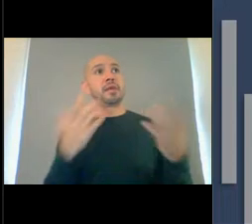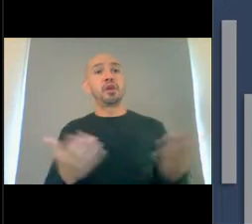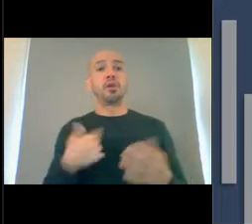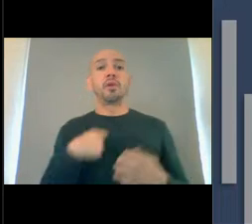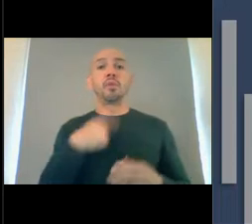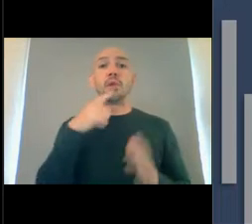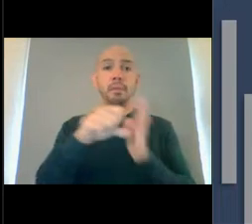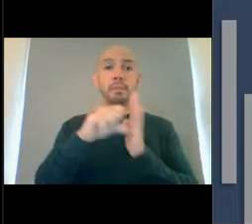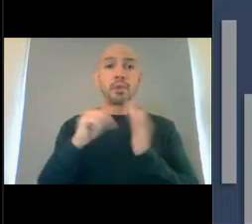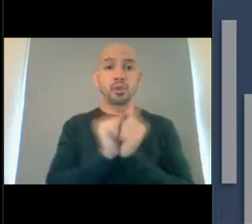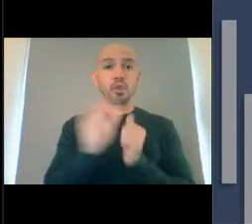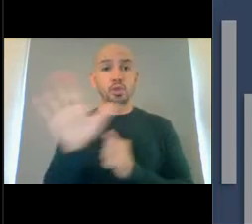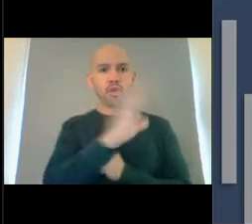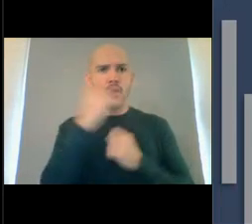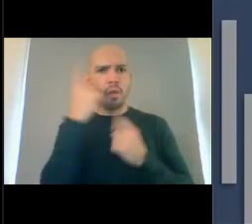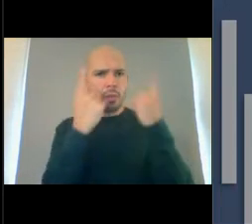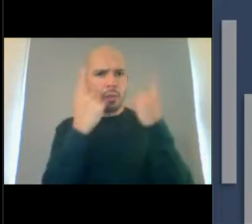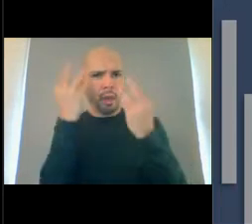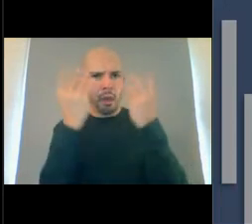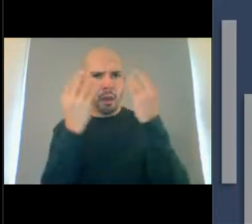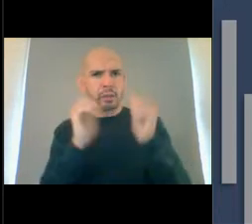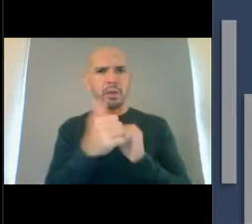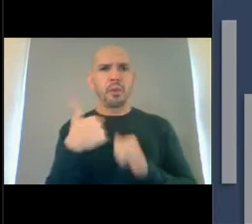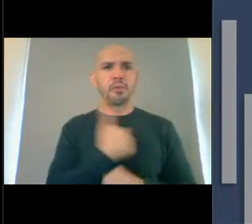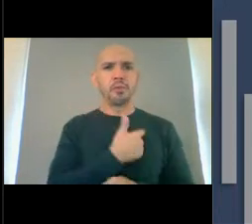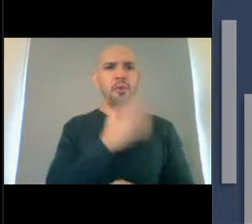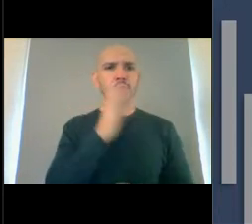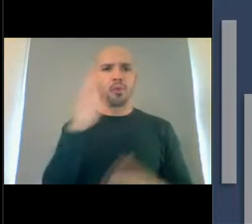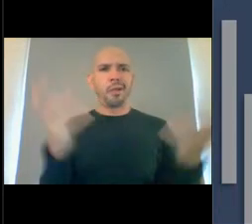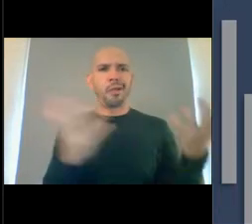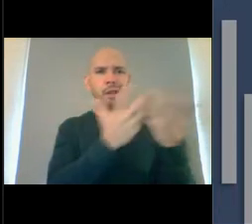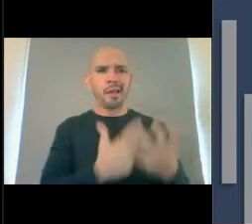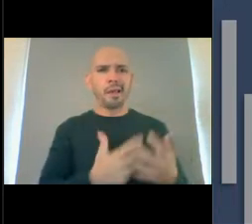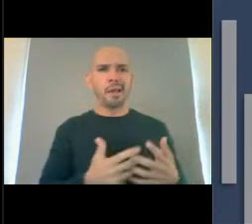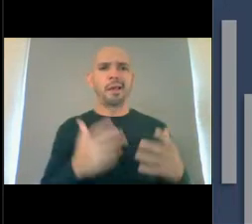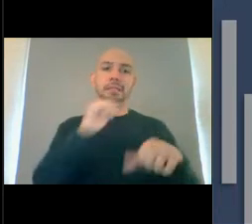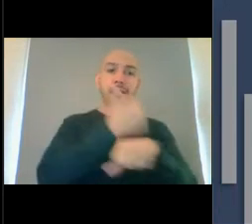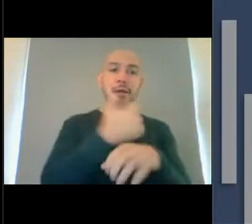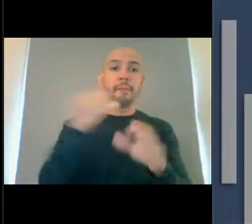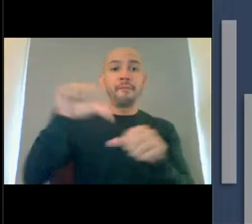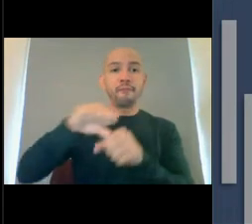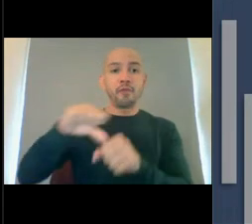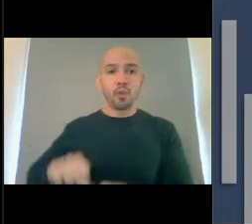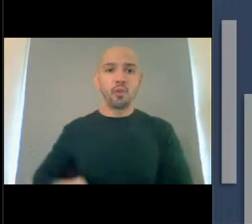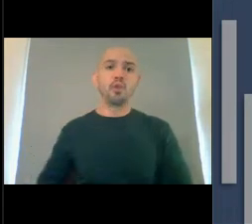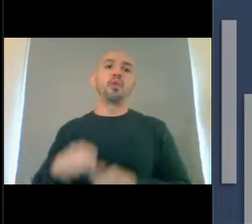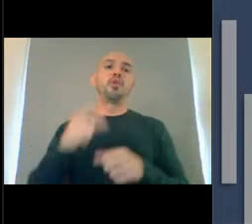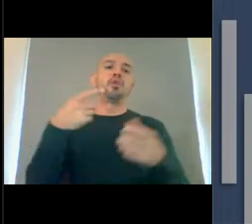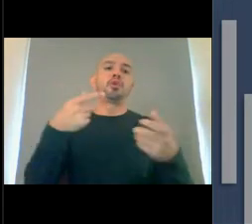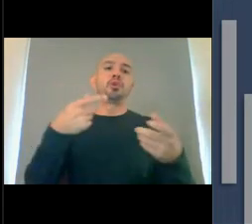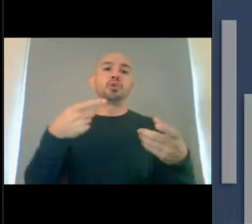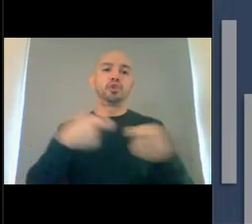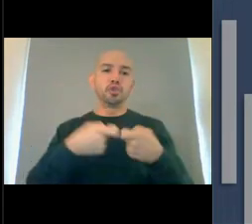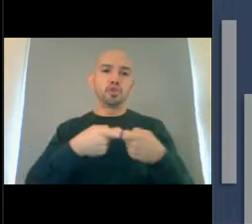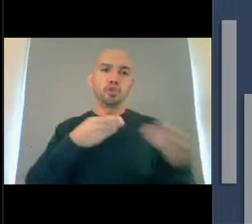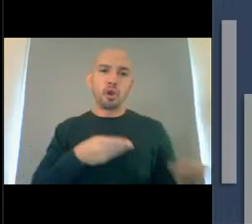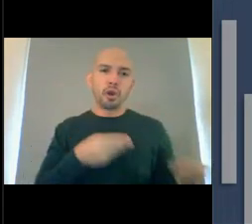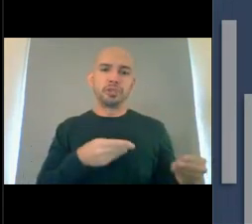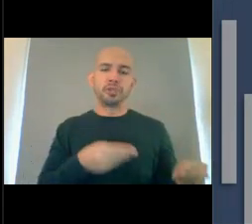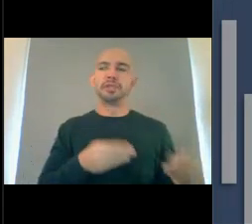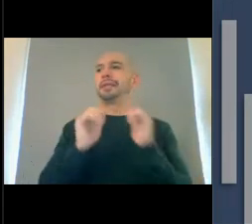thoughts about how we're gonna align um fueling if you will with charging um so that you can actually